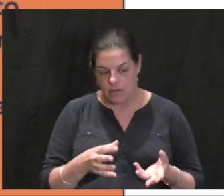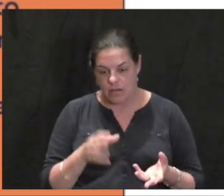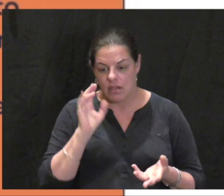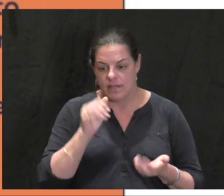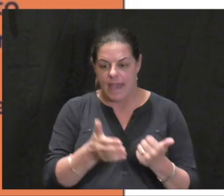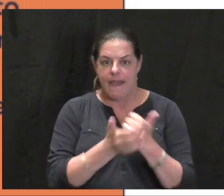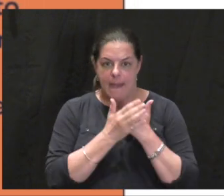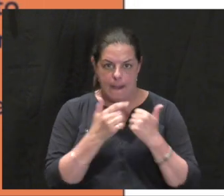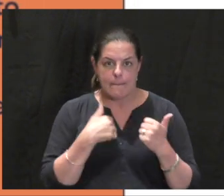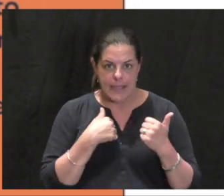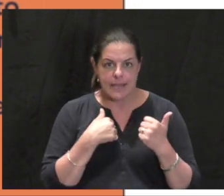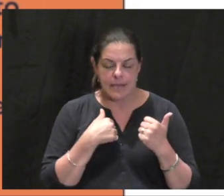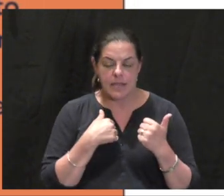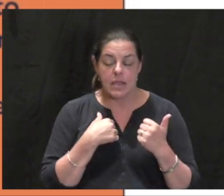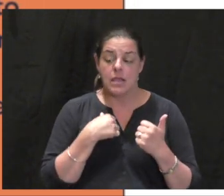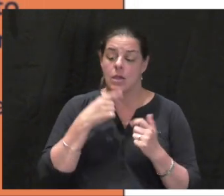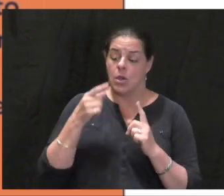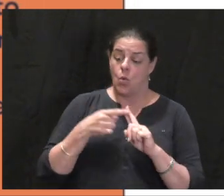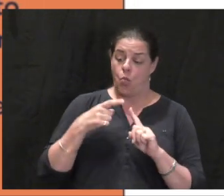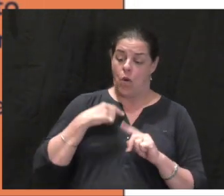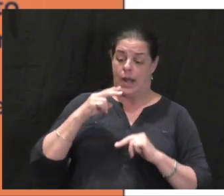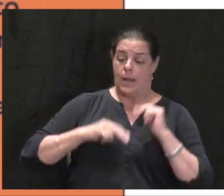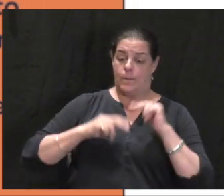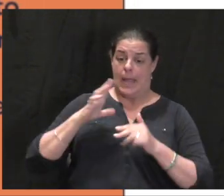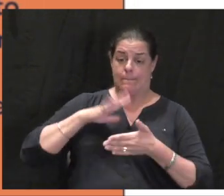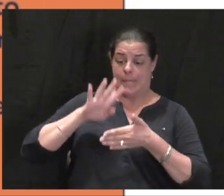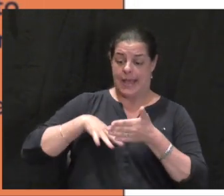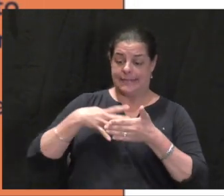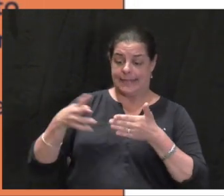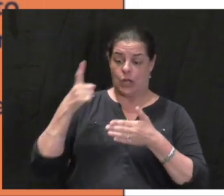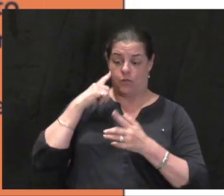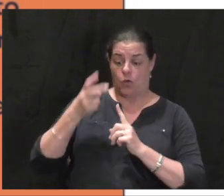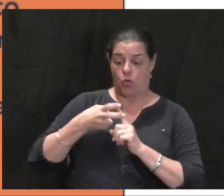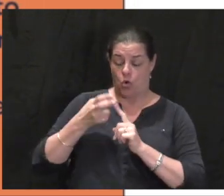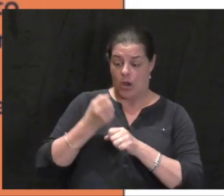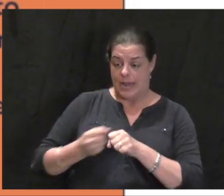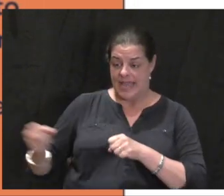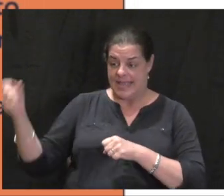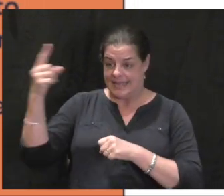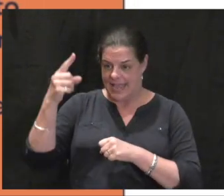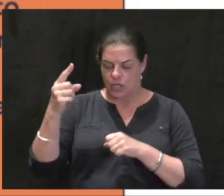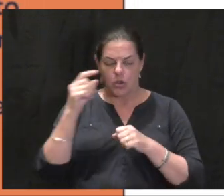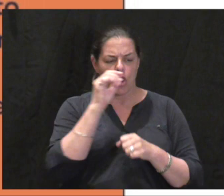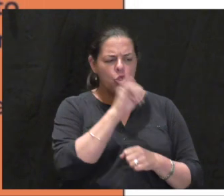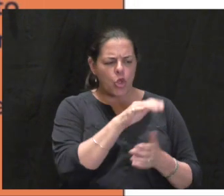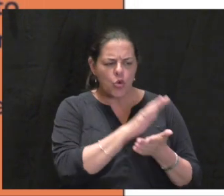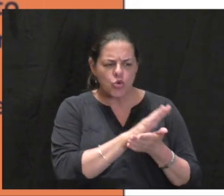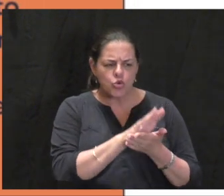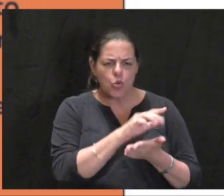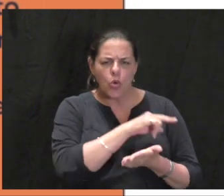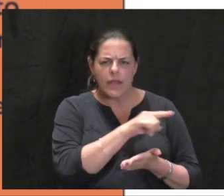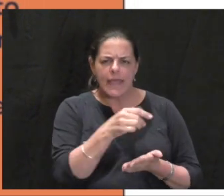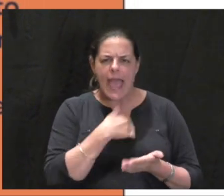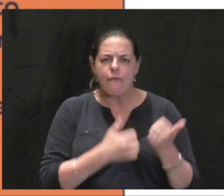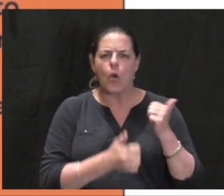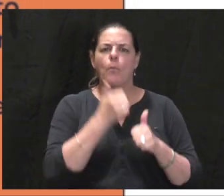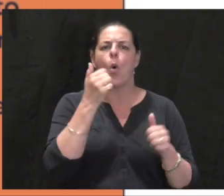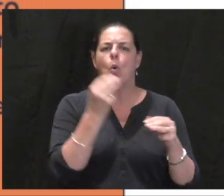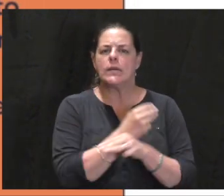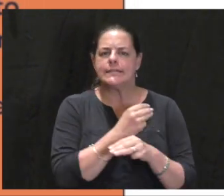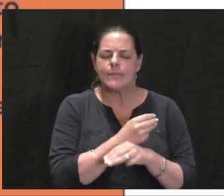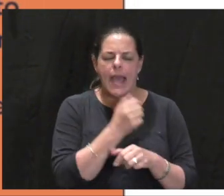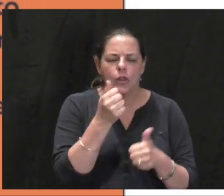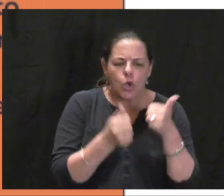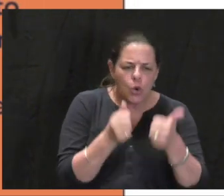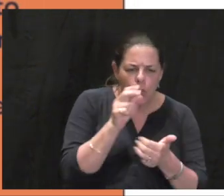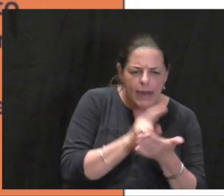or universities were putting out the most science teachers? Those are schools where I want to make sure I'm reaching out to during the off season. I want to get better acquainted